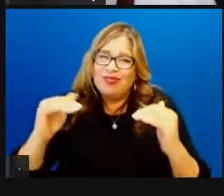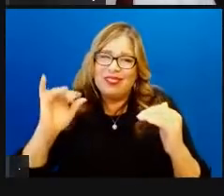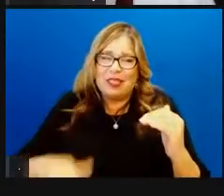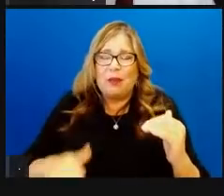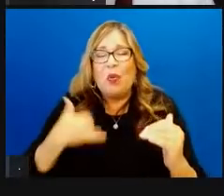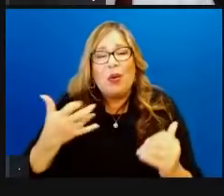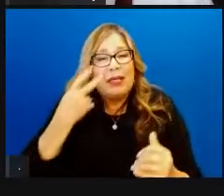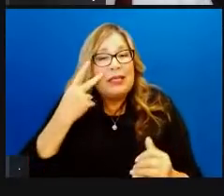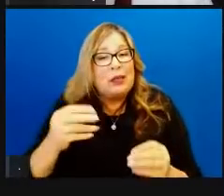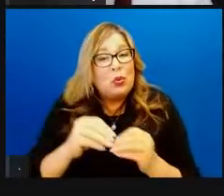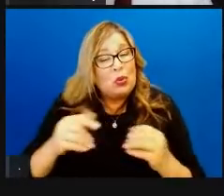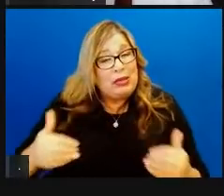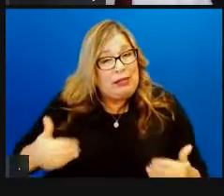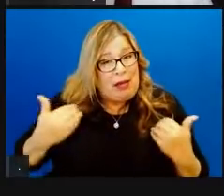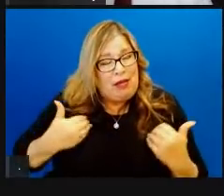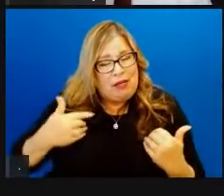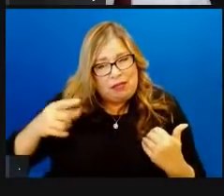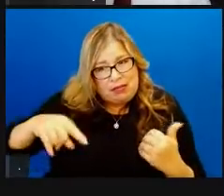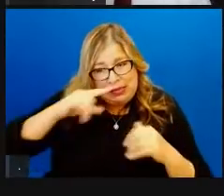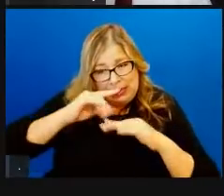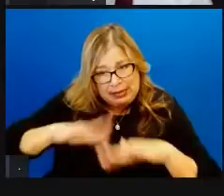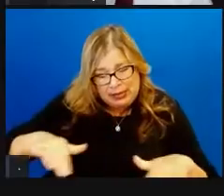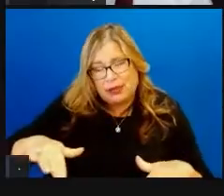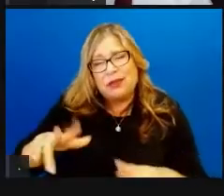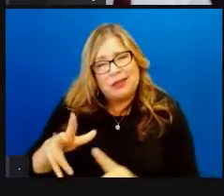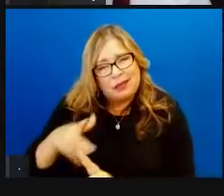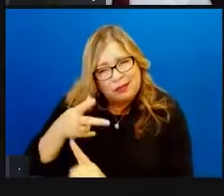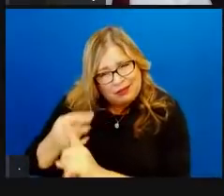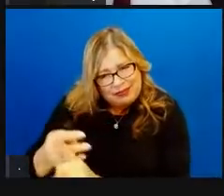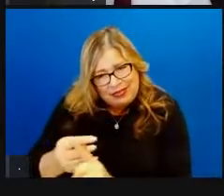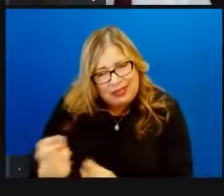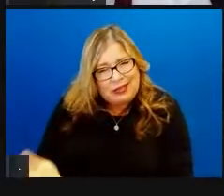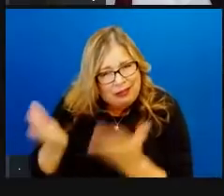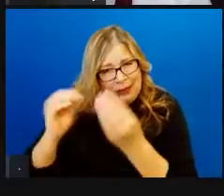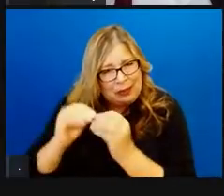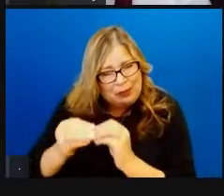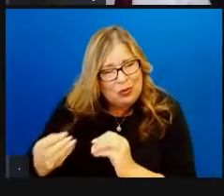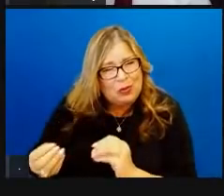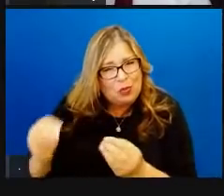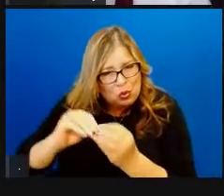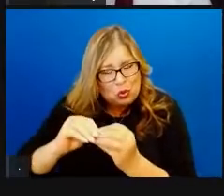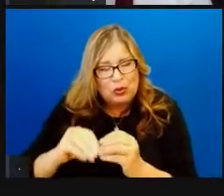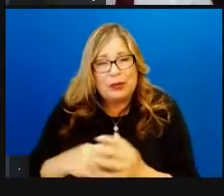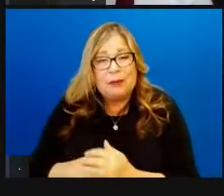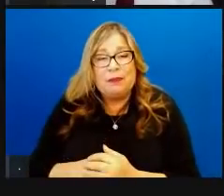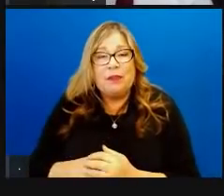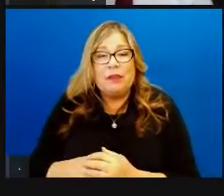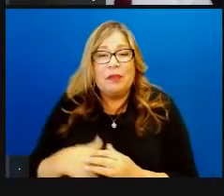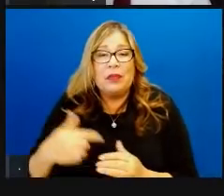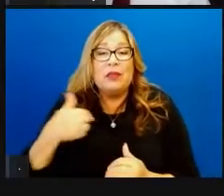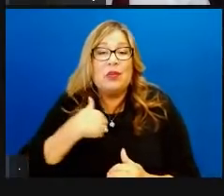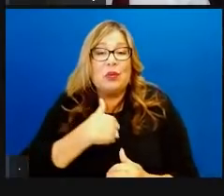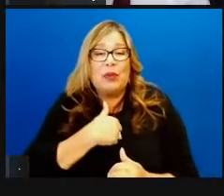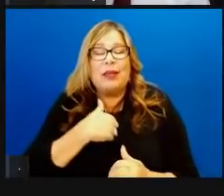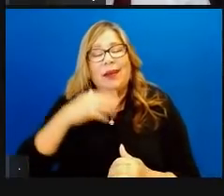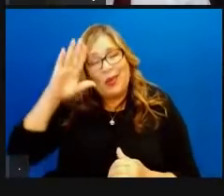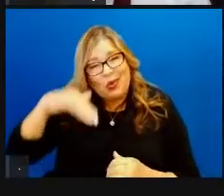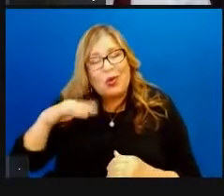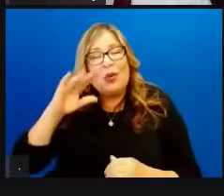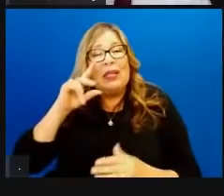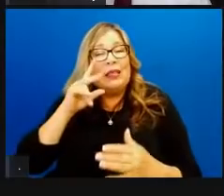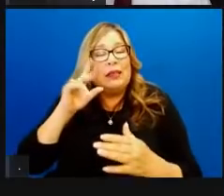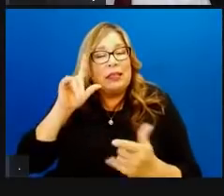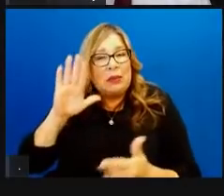up. And we really hope and expect will go up as more time is seen to confirm the safety and